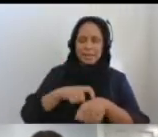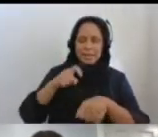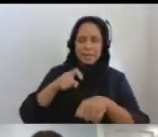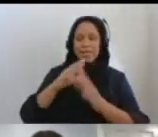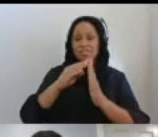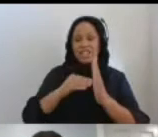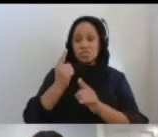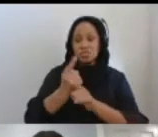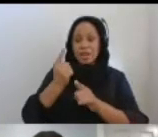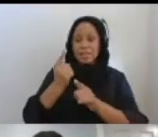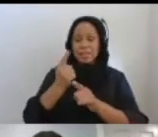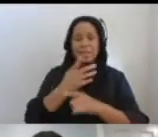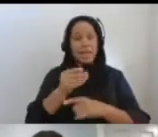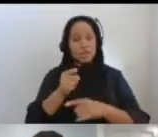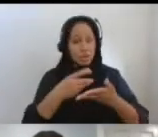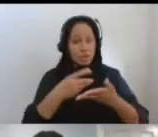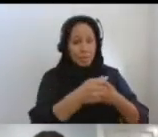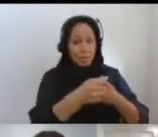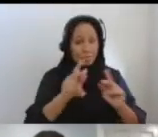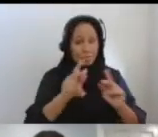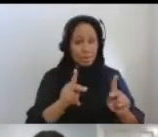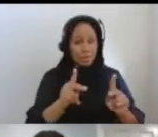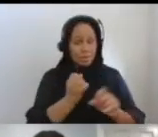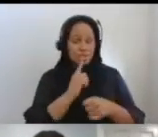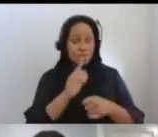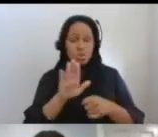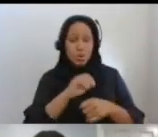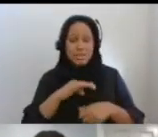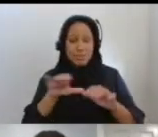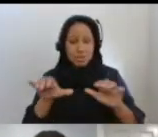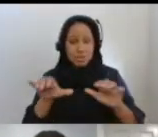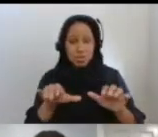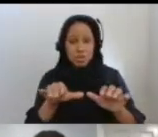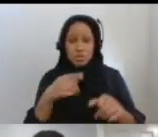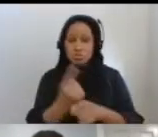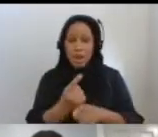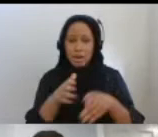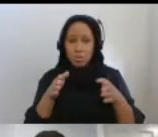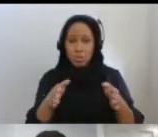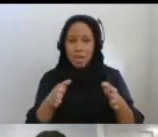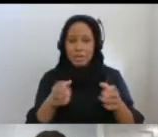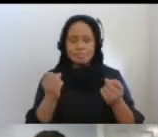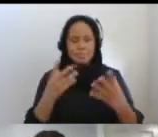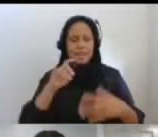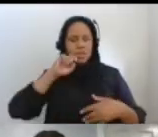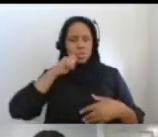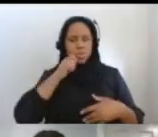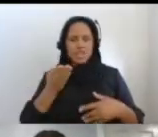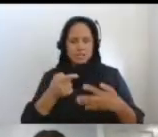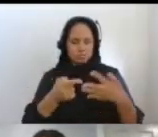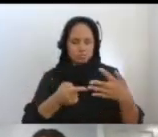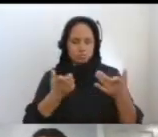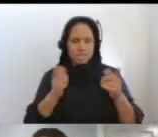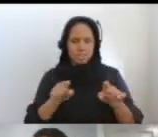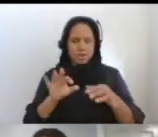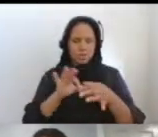make sure that your staff is doing things the right way. So there's a lot of cool things that happen when it comes to staffing supports